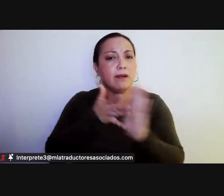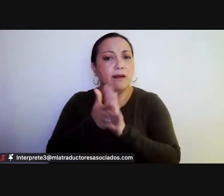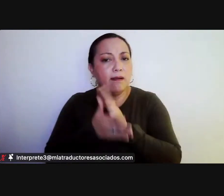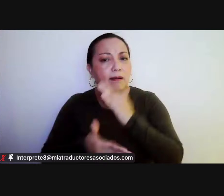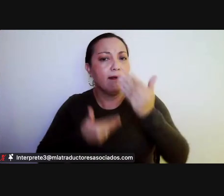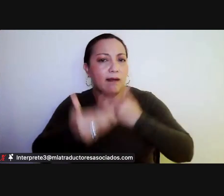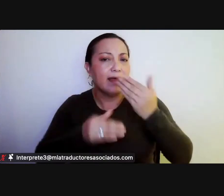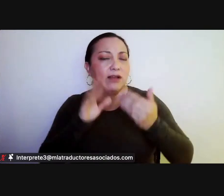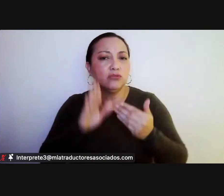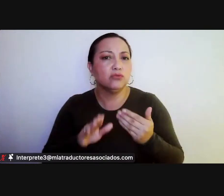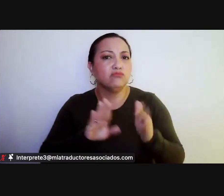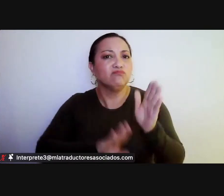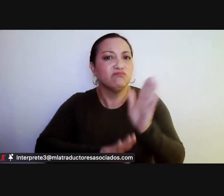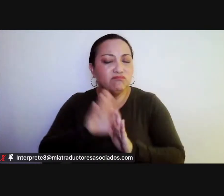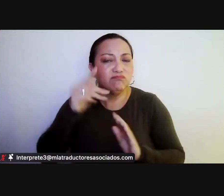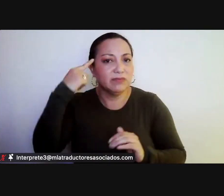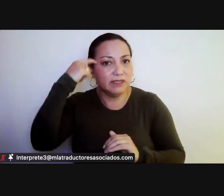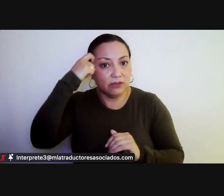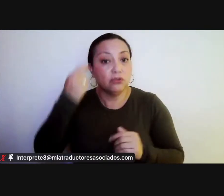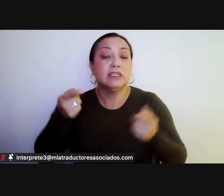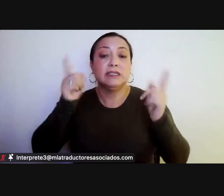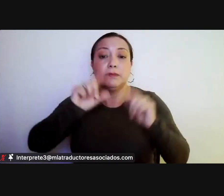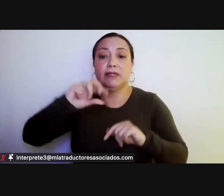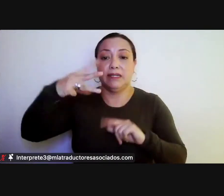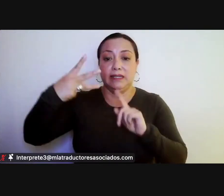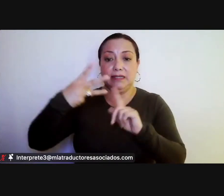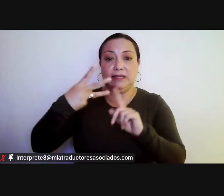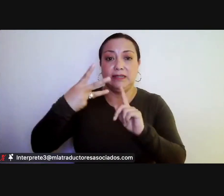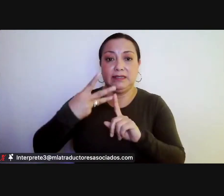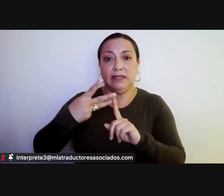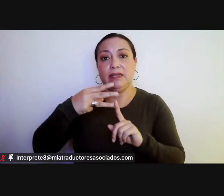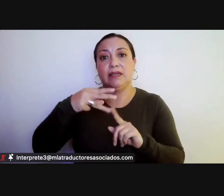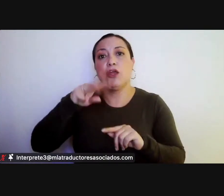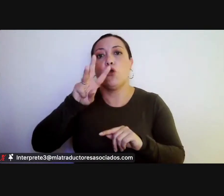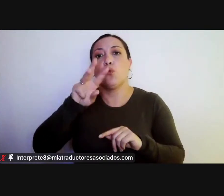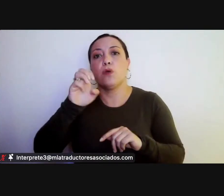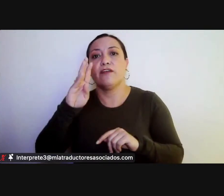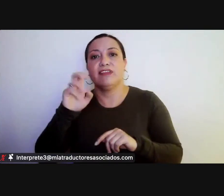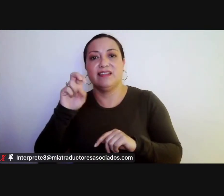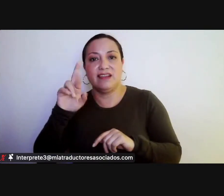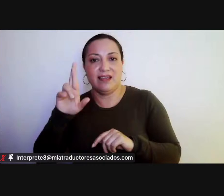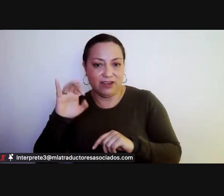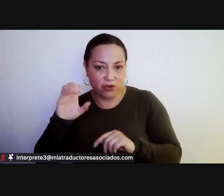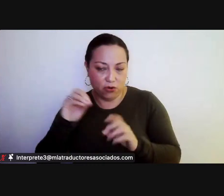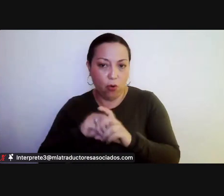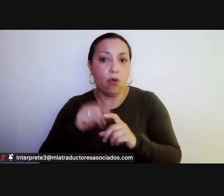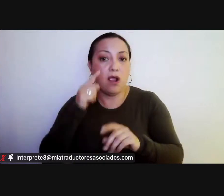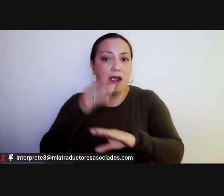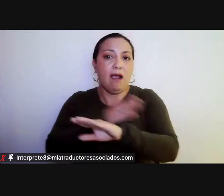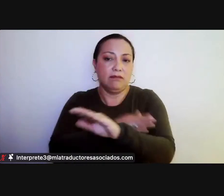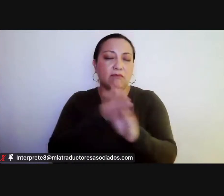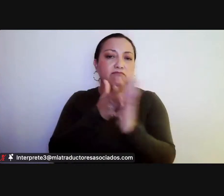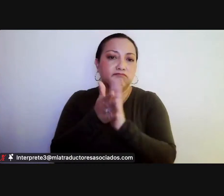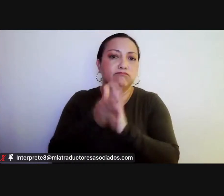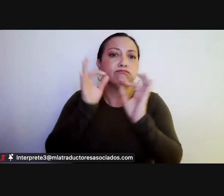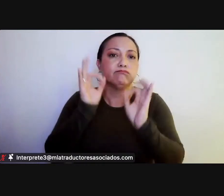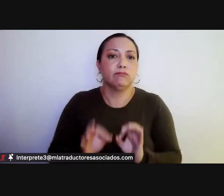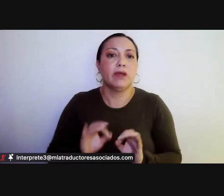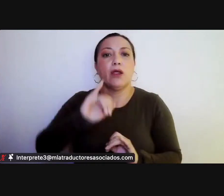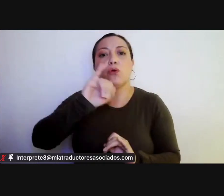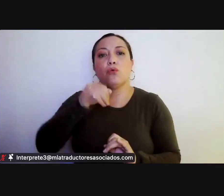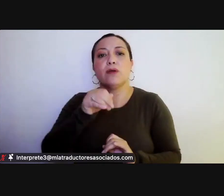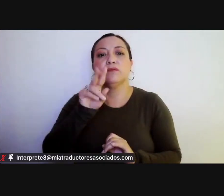about the progress and challenges. And the third seminar that Dr. Science was mentioning,